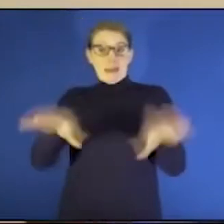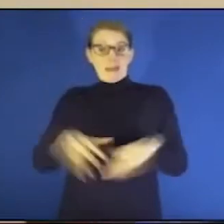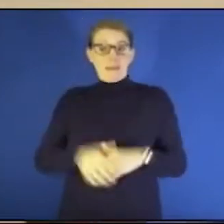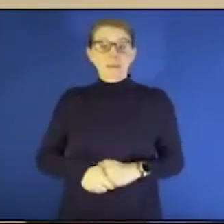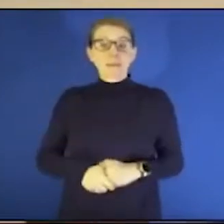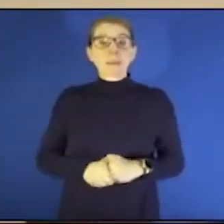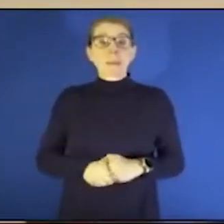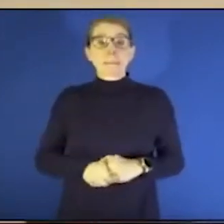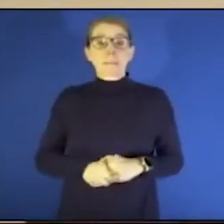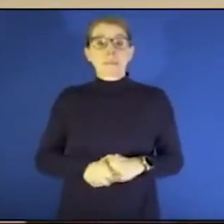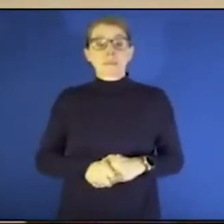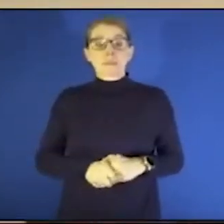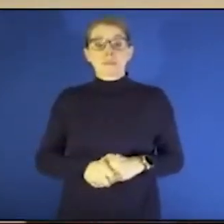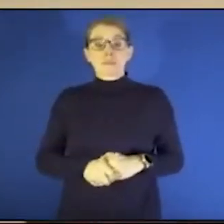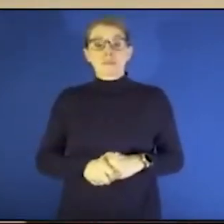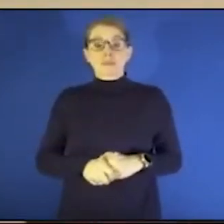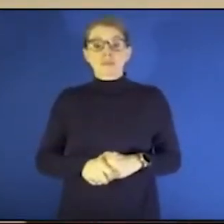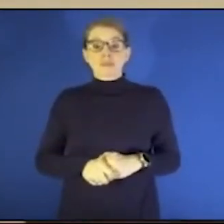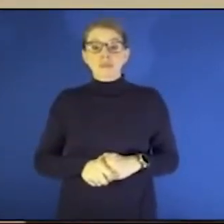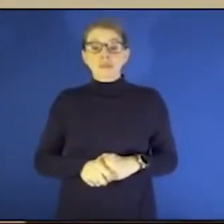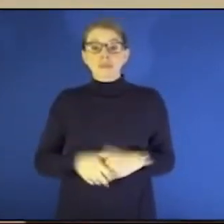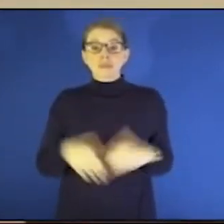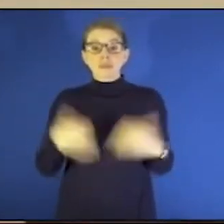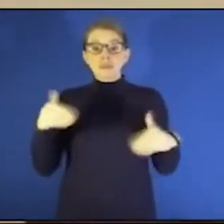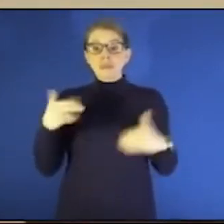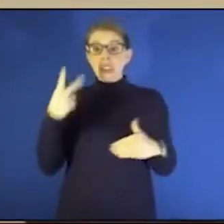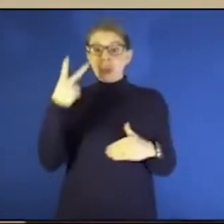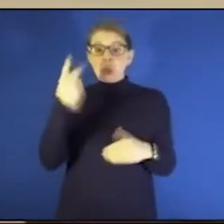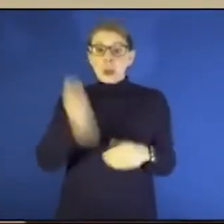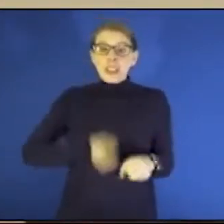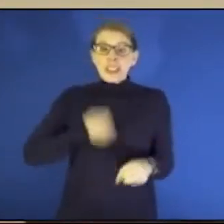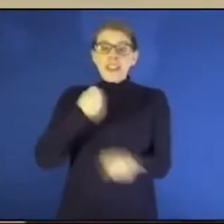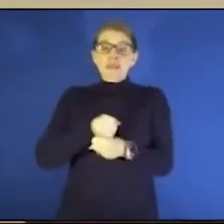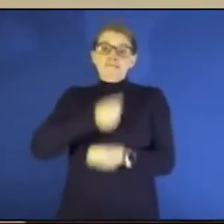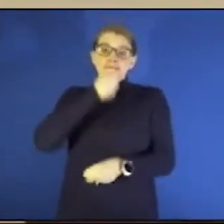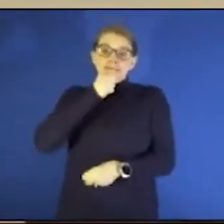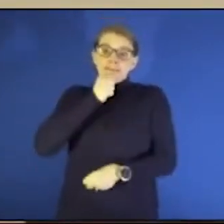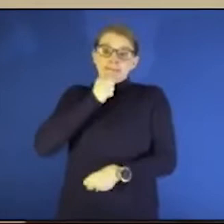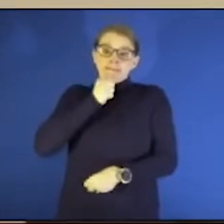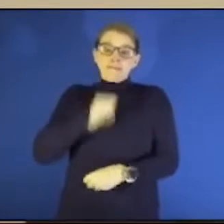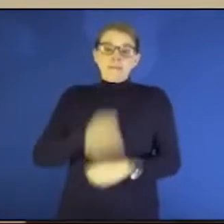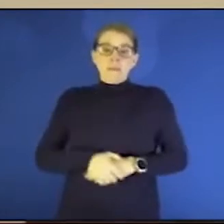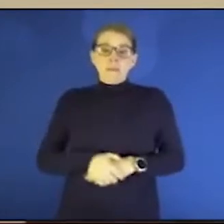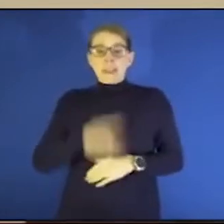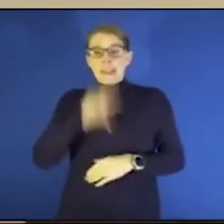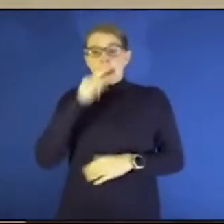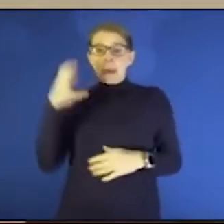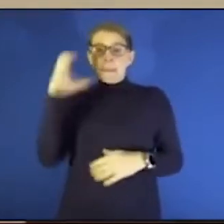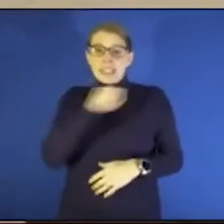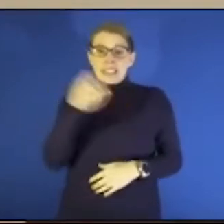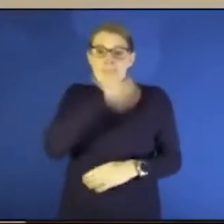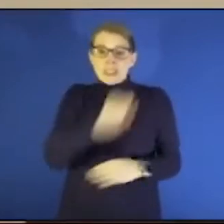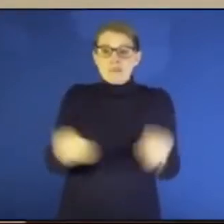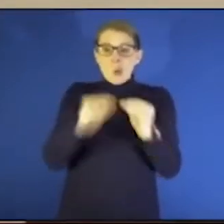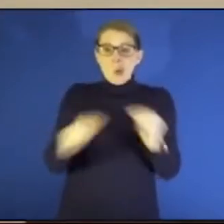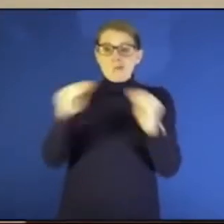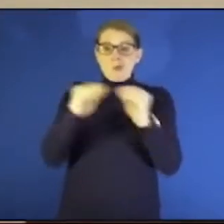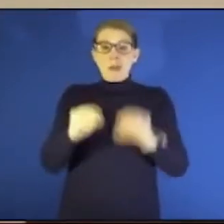From having done this now for 2 long years of this pandemic, the thing I'm noticing now more and more, I'm seeing kids who are coming